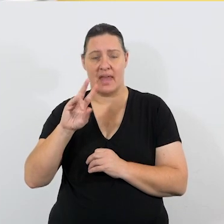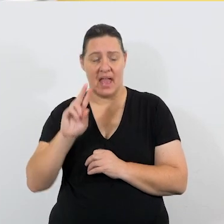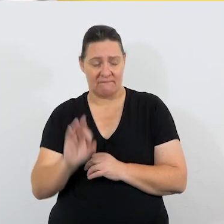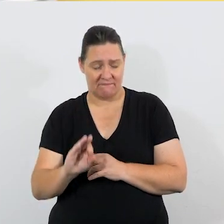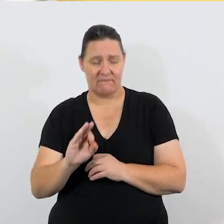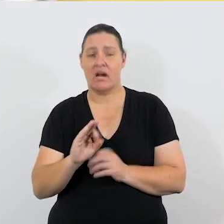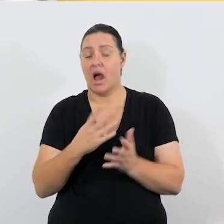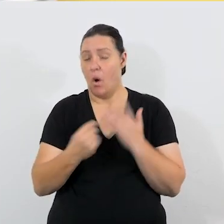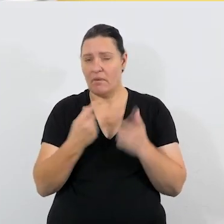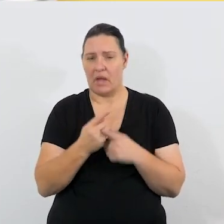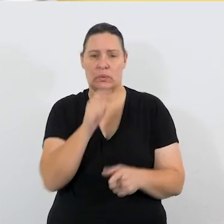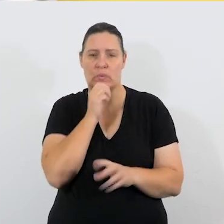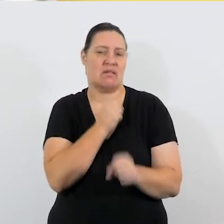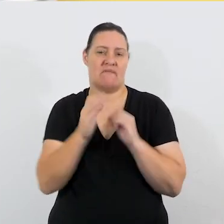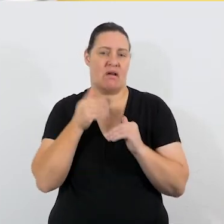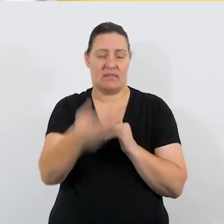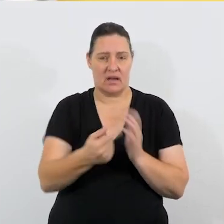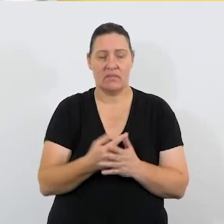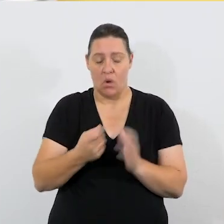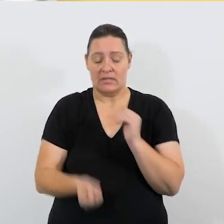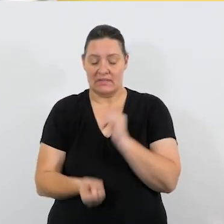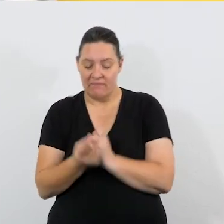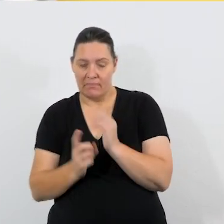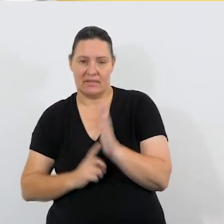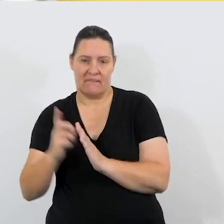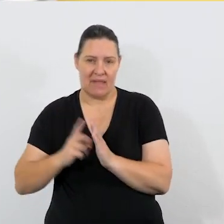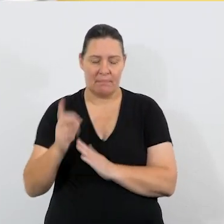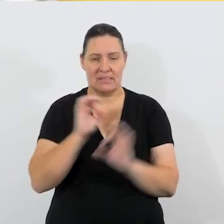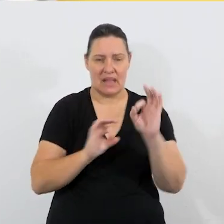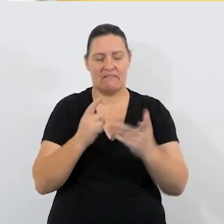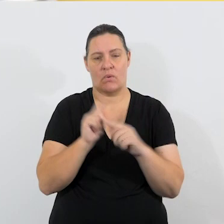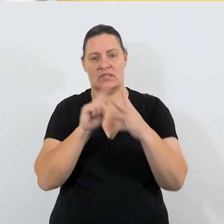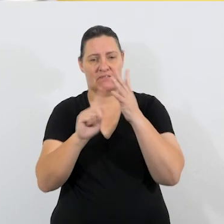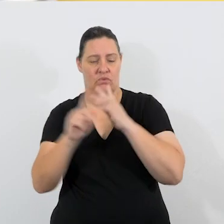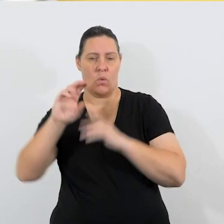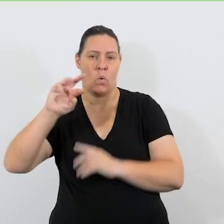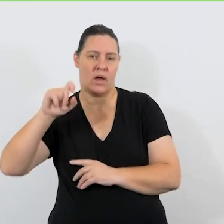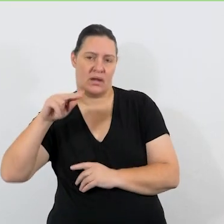afterwards? So they are used to develop cells for different organs.